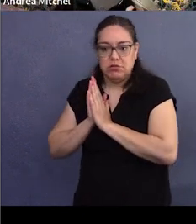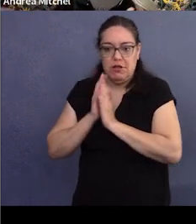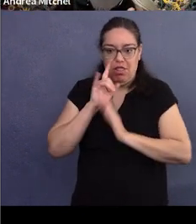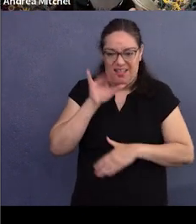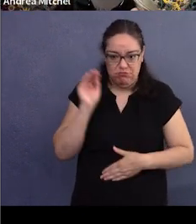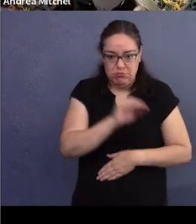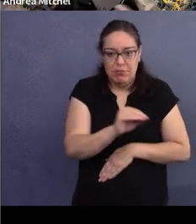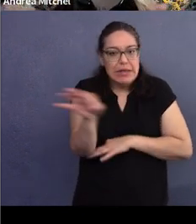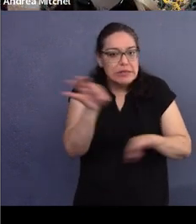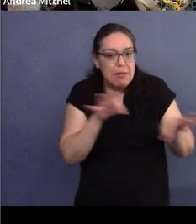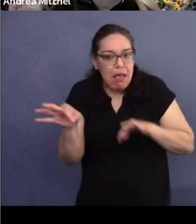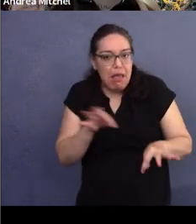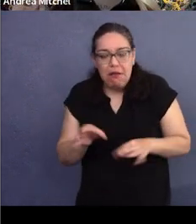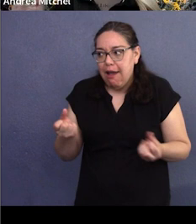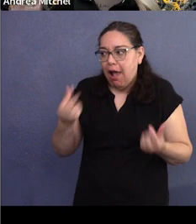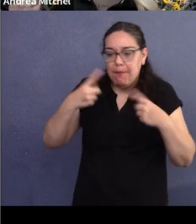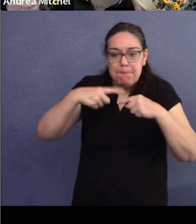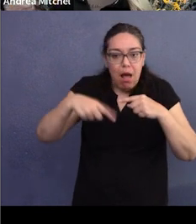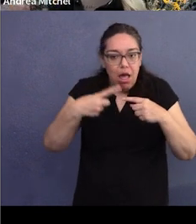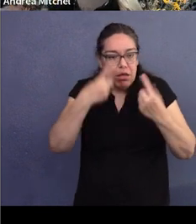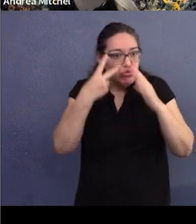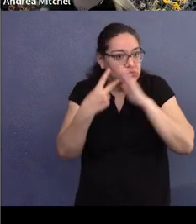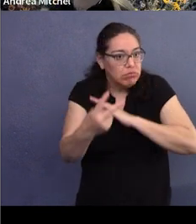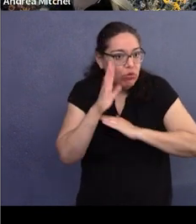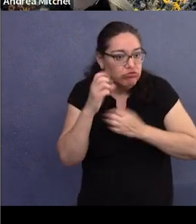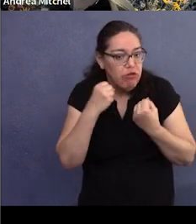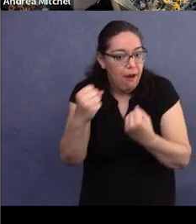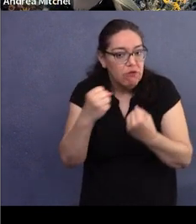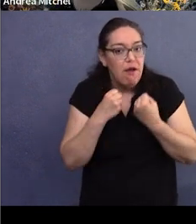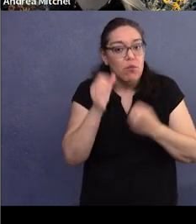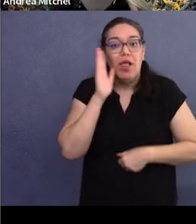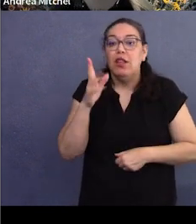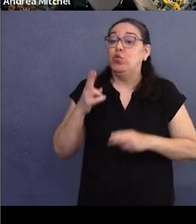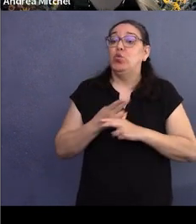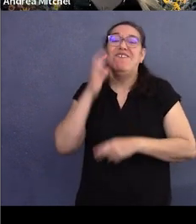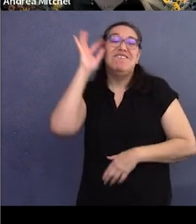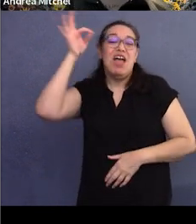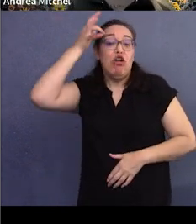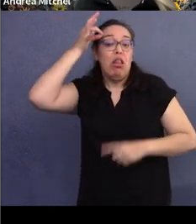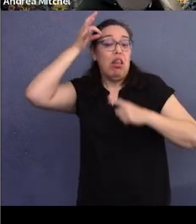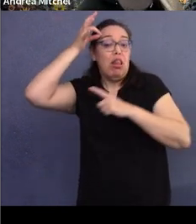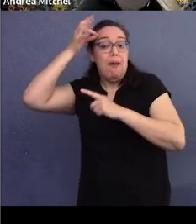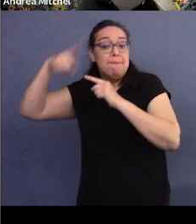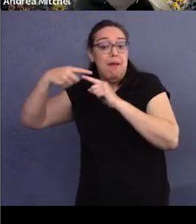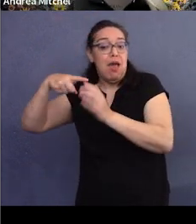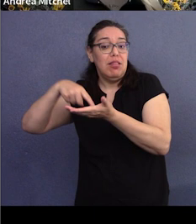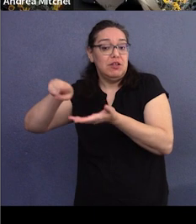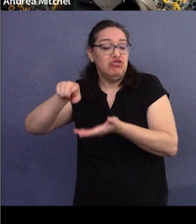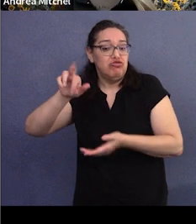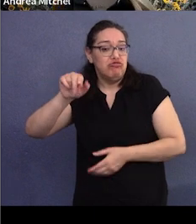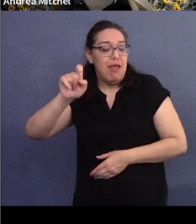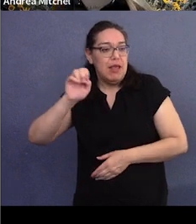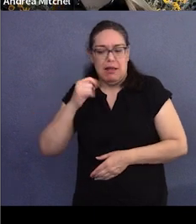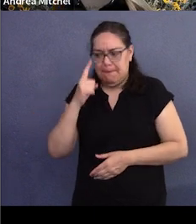many miles you anticipate driving. I would use the federal mileage rate which is, I think